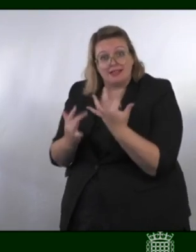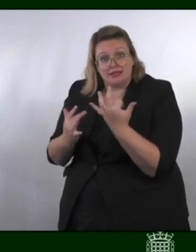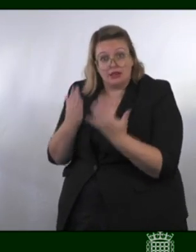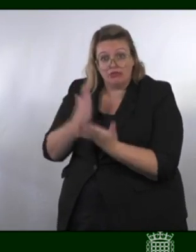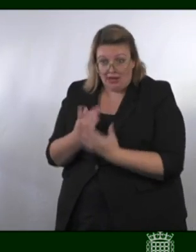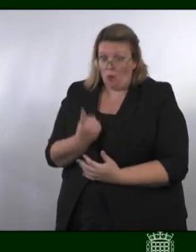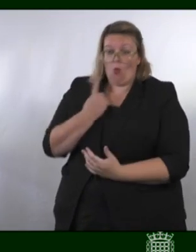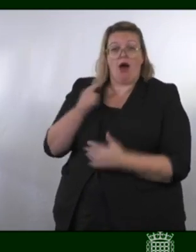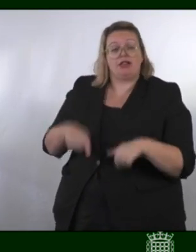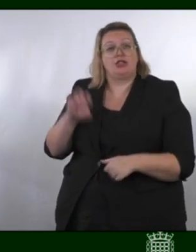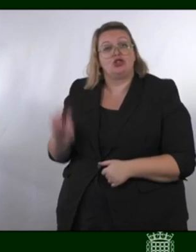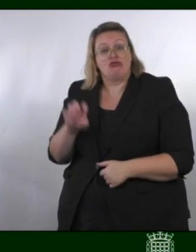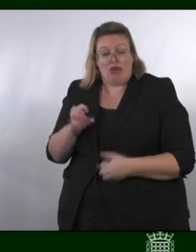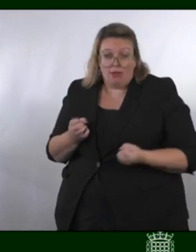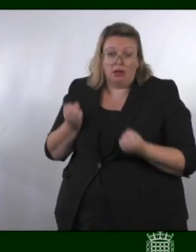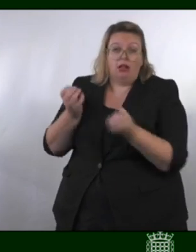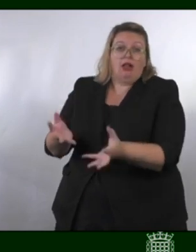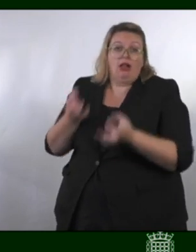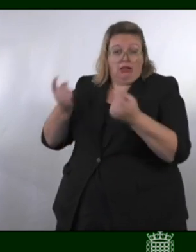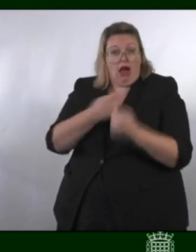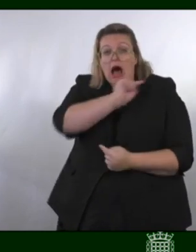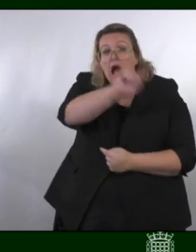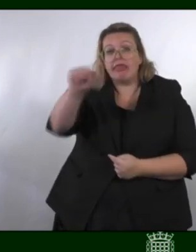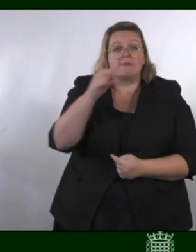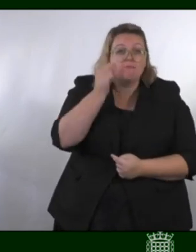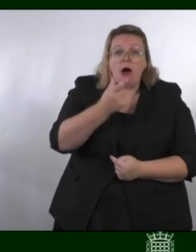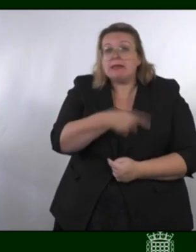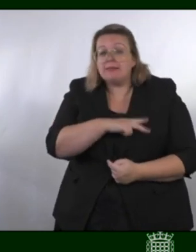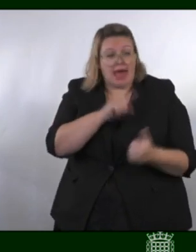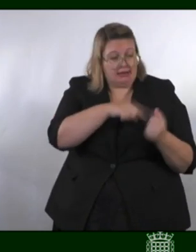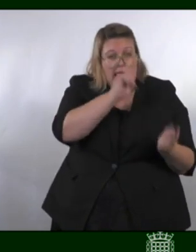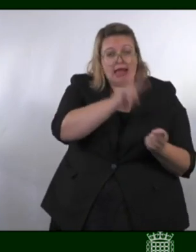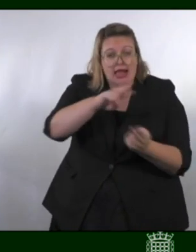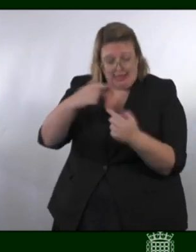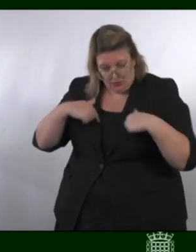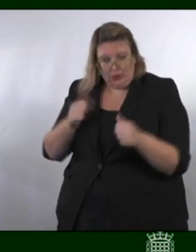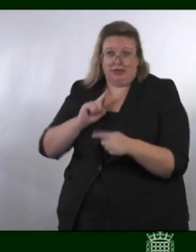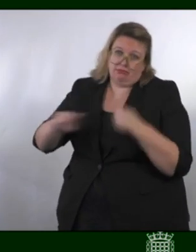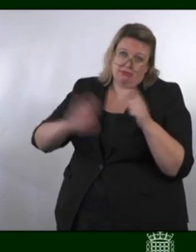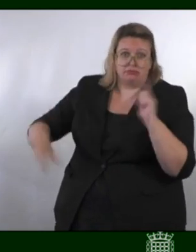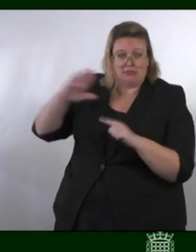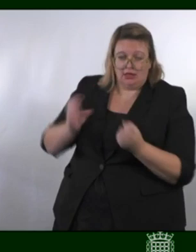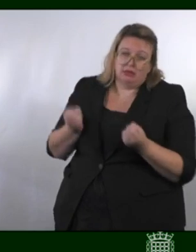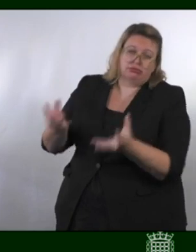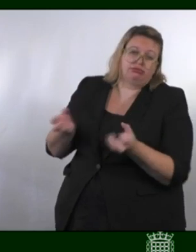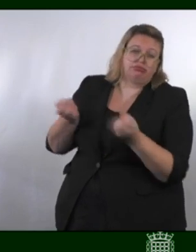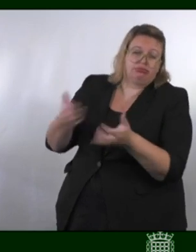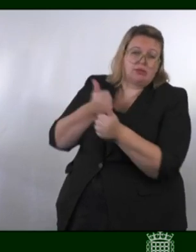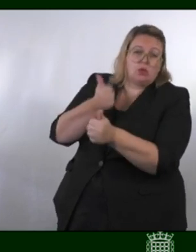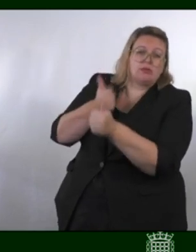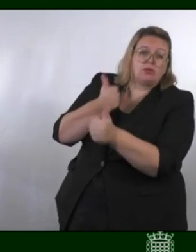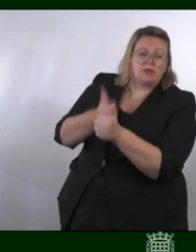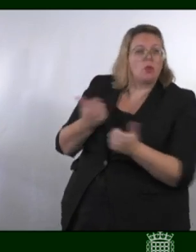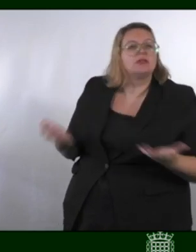Speaker, where so much support, so much help has been given to the population to get through this crisis, and we will continue to do that. But I think it is the height